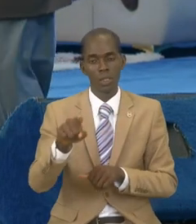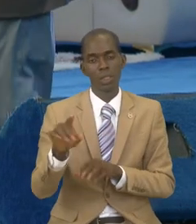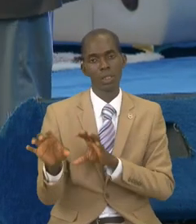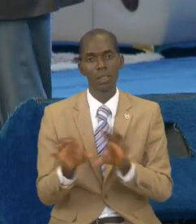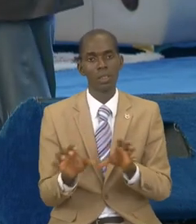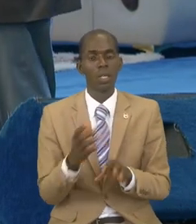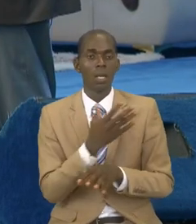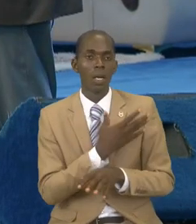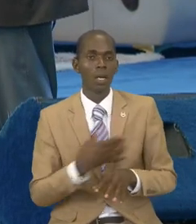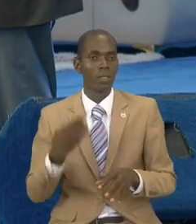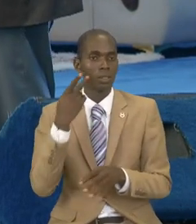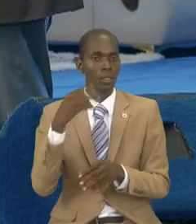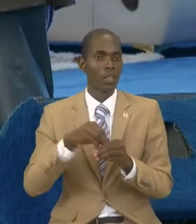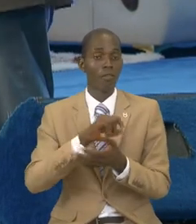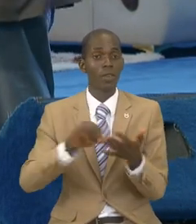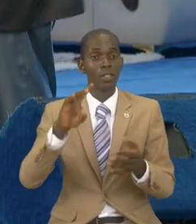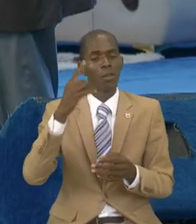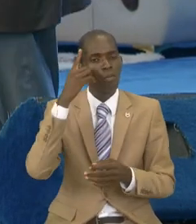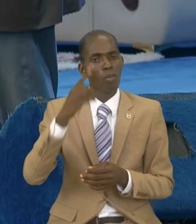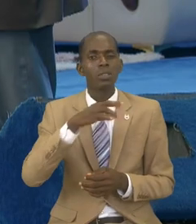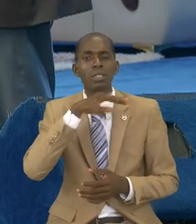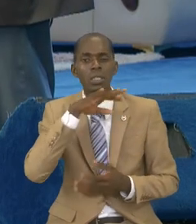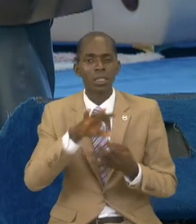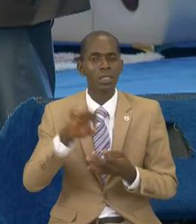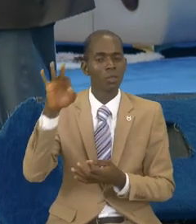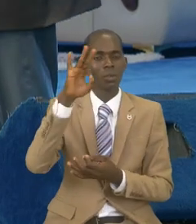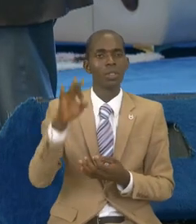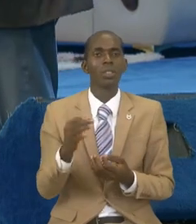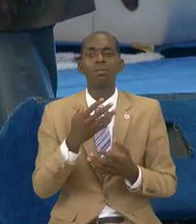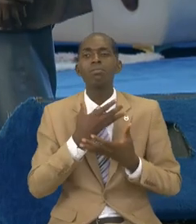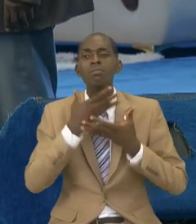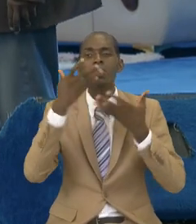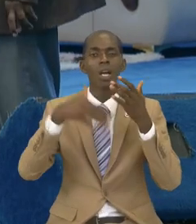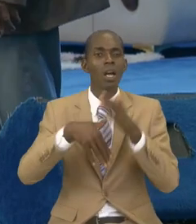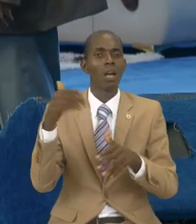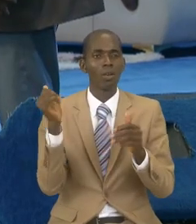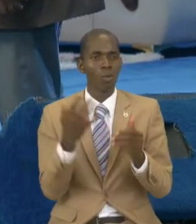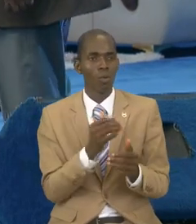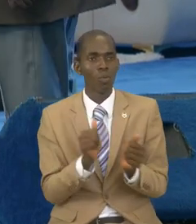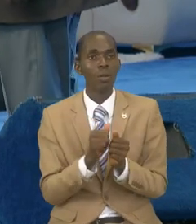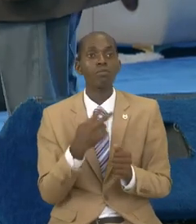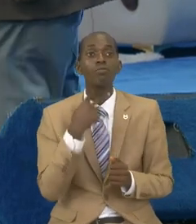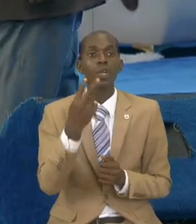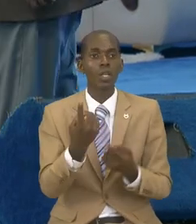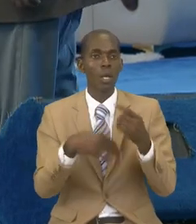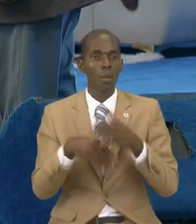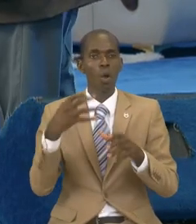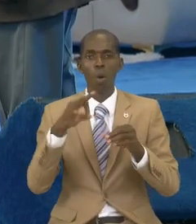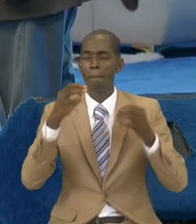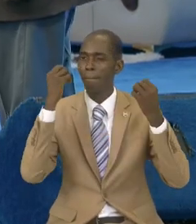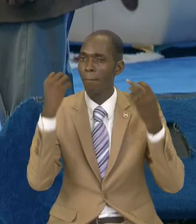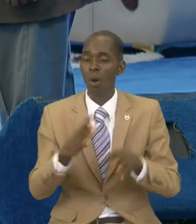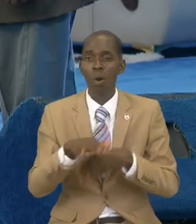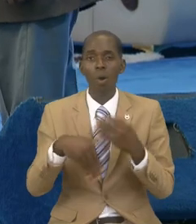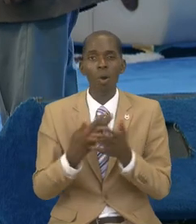it says, for unclean spirits crying with loud voice came out of many. Although some clean spirits